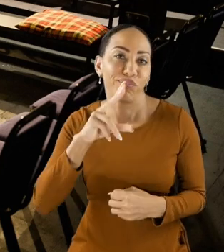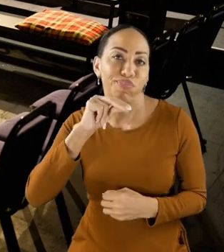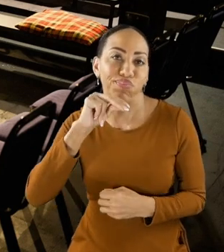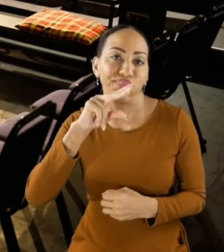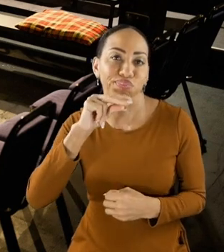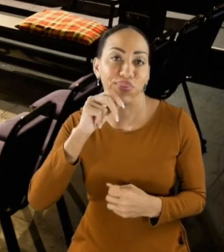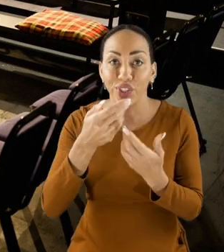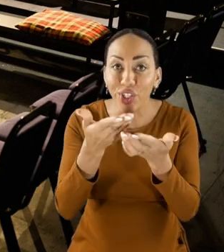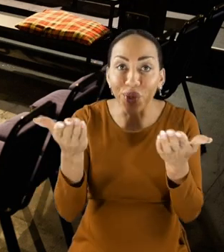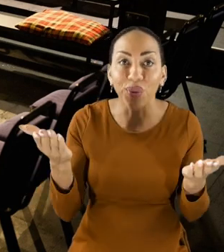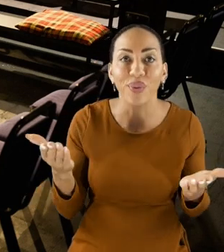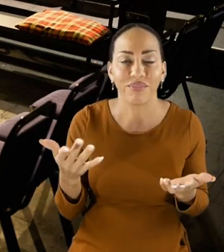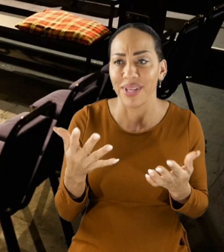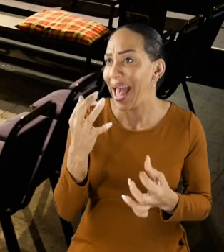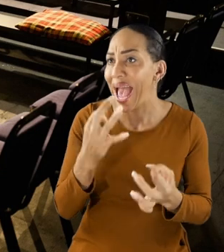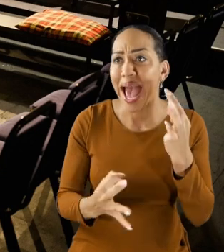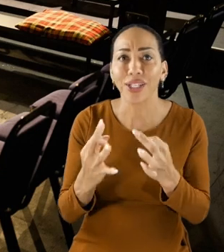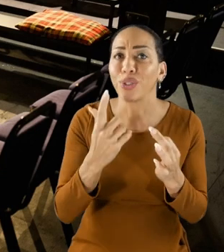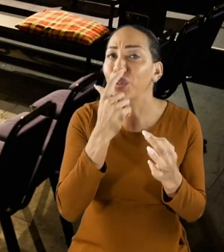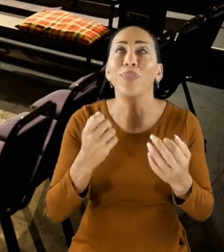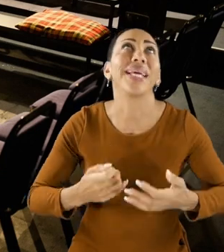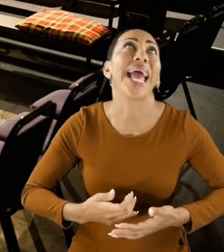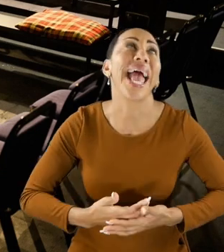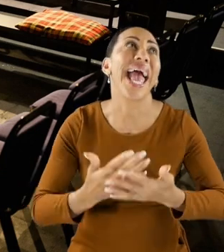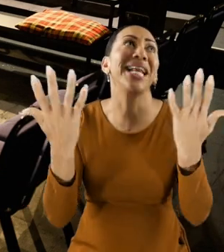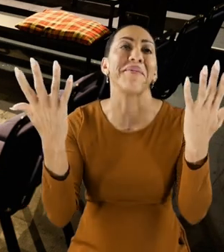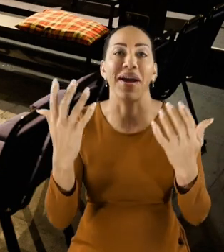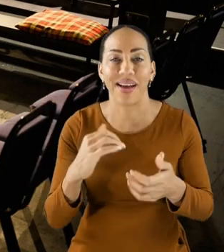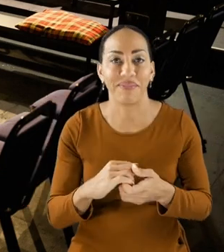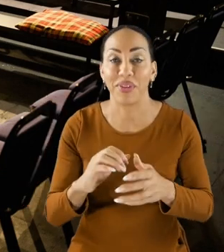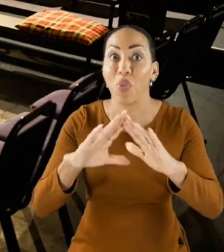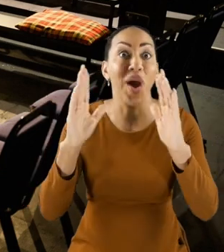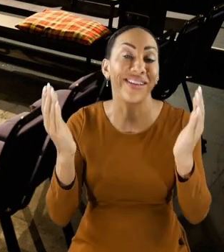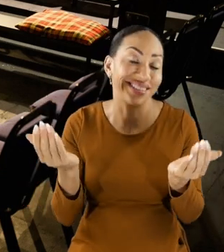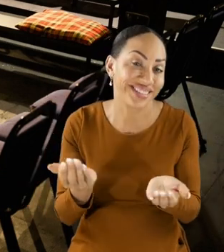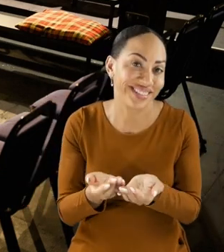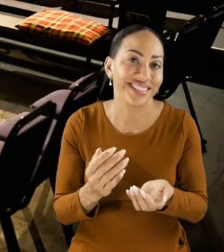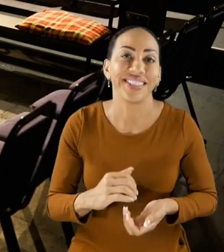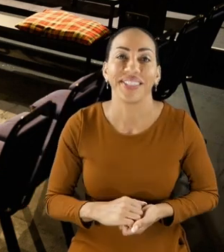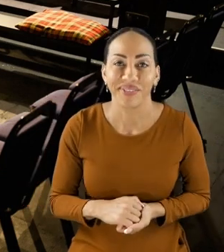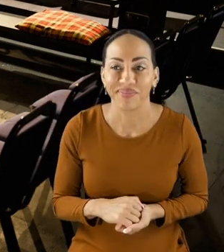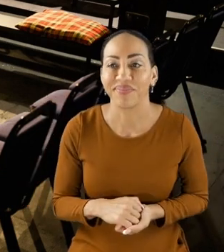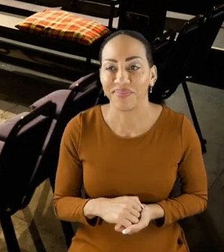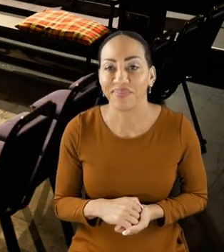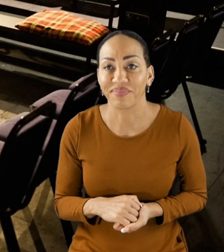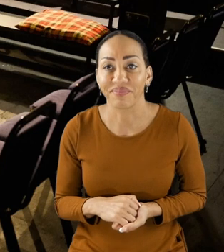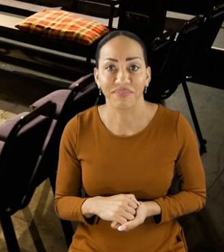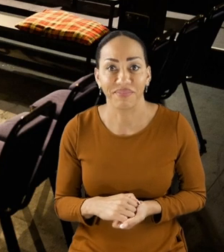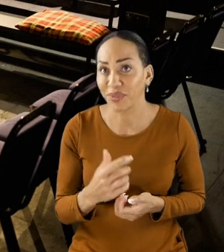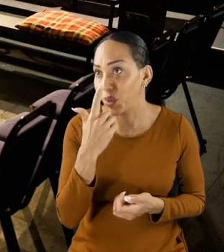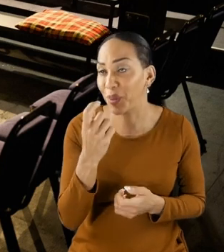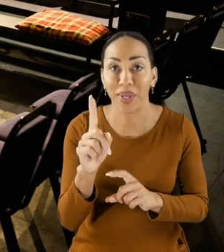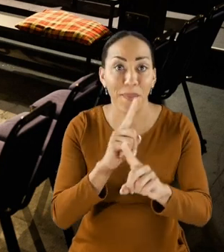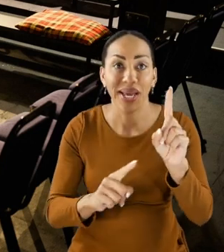here talking to you, who is, and these actors could be anywhere. They don't have to be, they could be anywhere in the